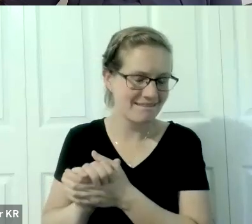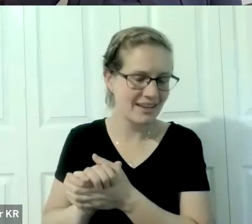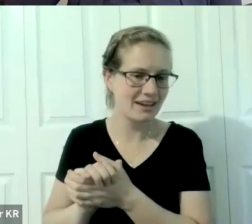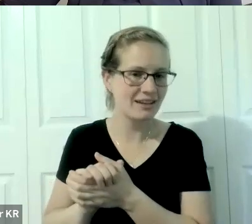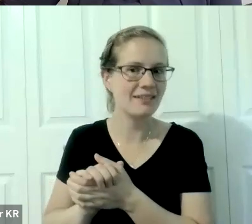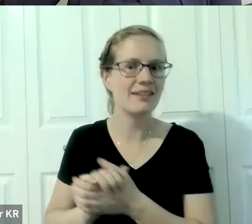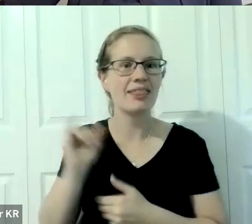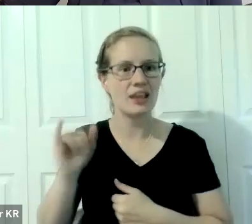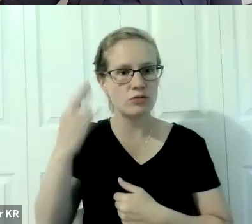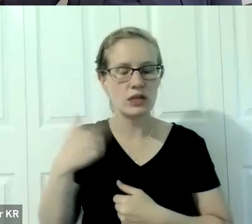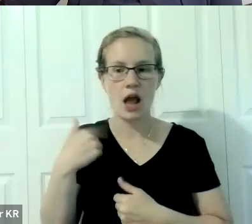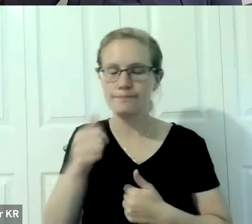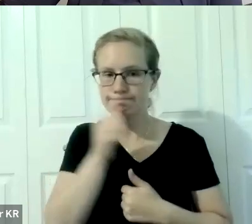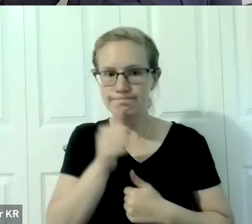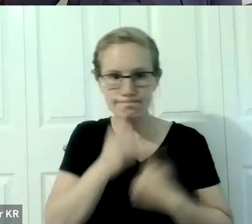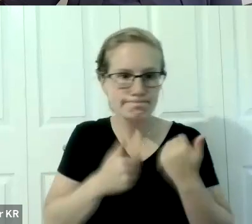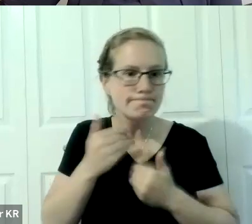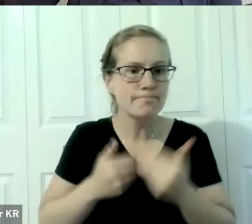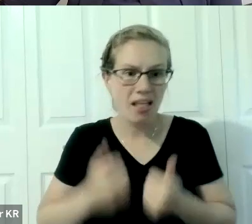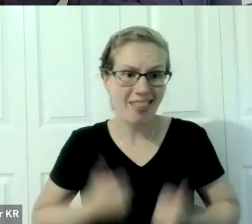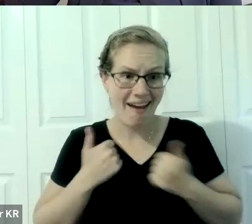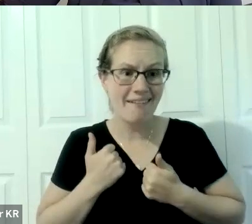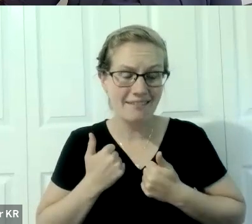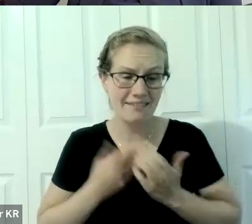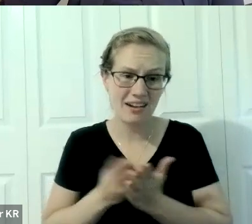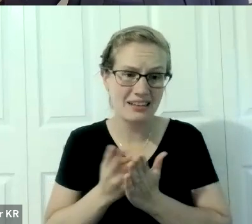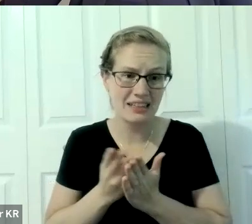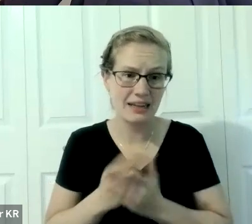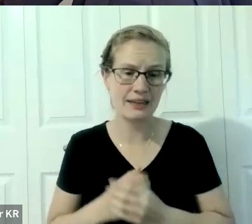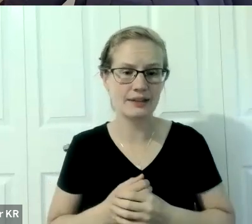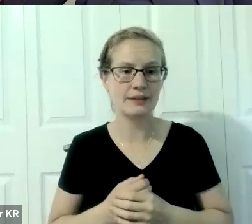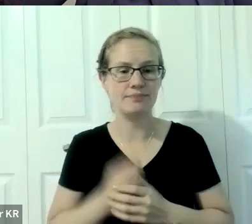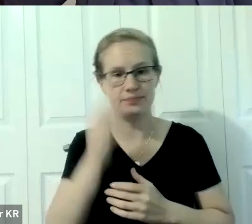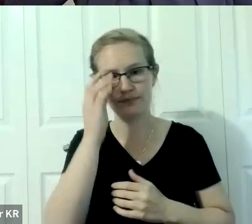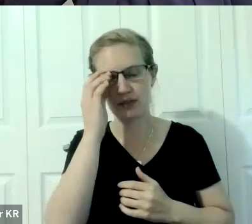that's what's kept me going and kept me alive, quite honestly.